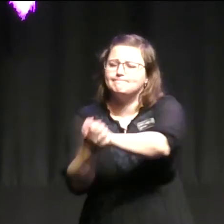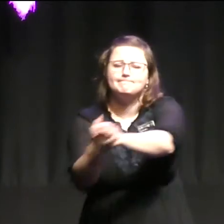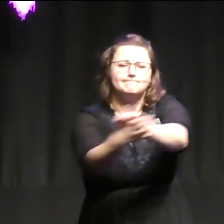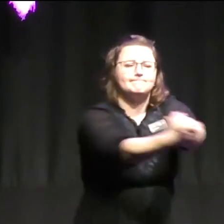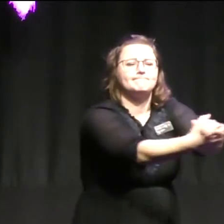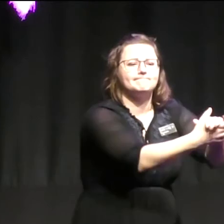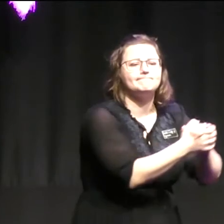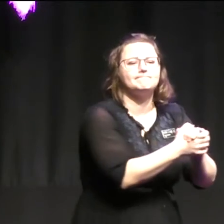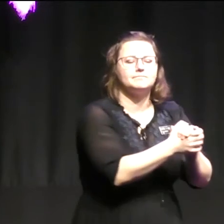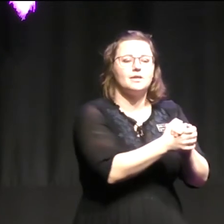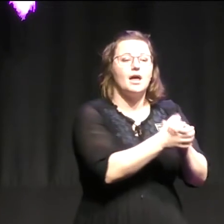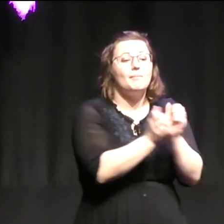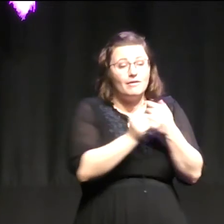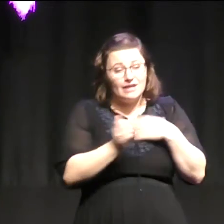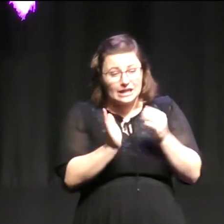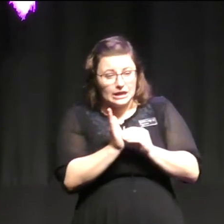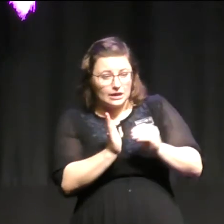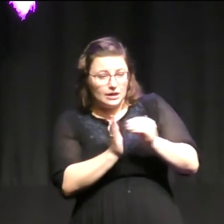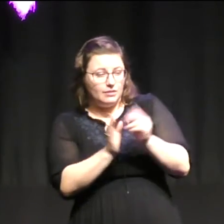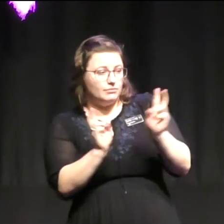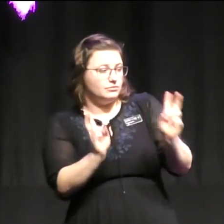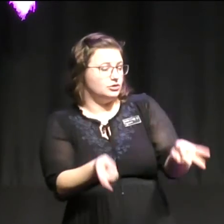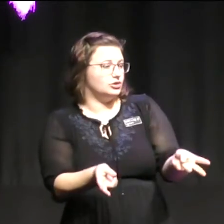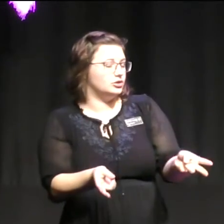also like to add here that,